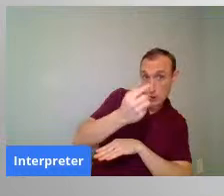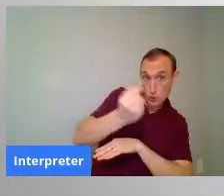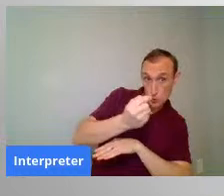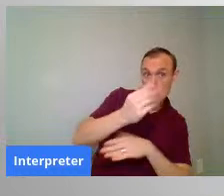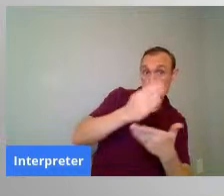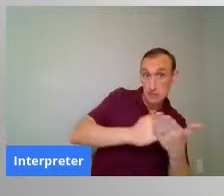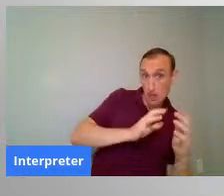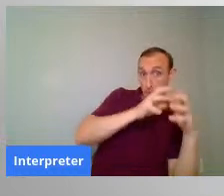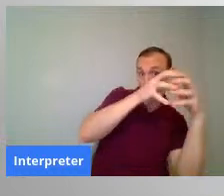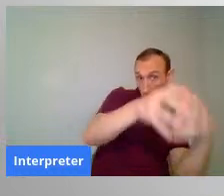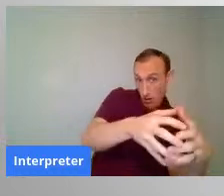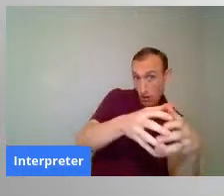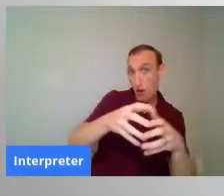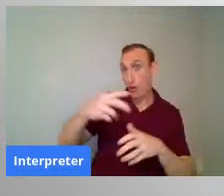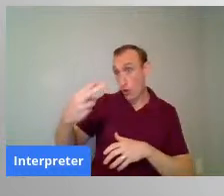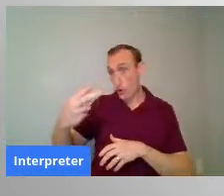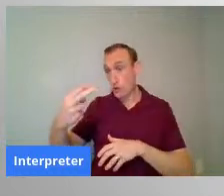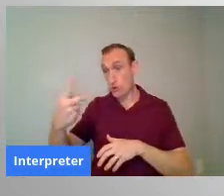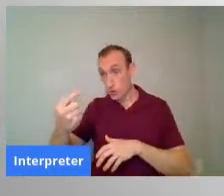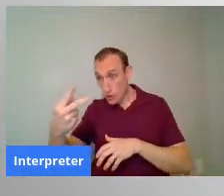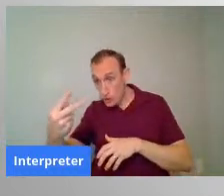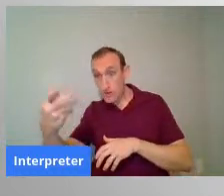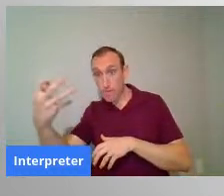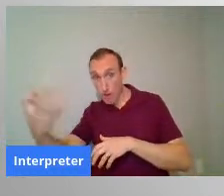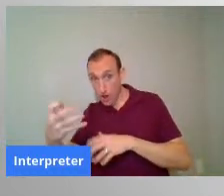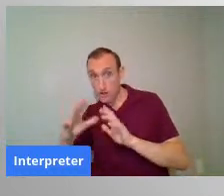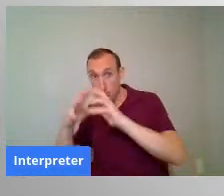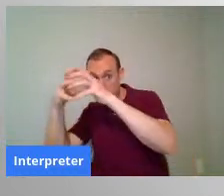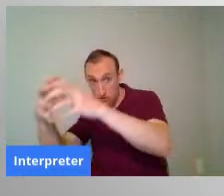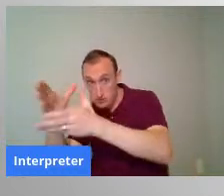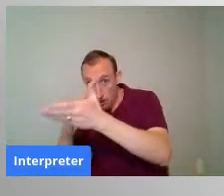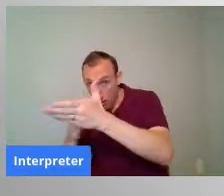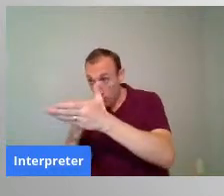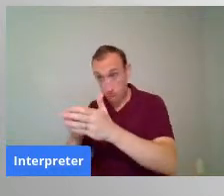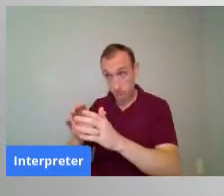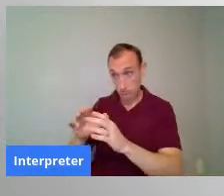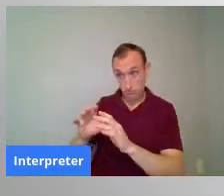come Thursday, Friday. Is that right? That's correct.